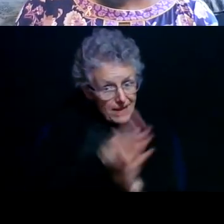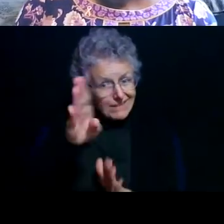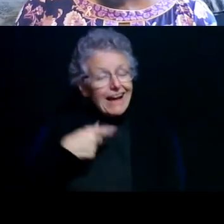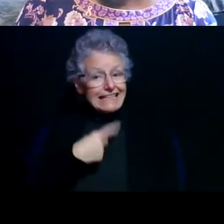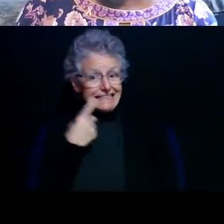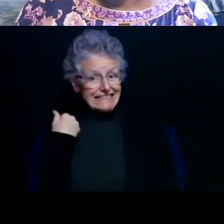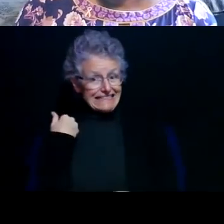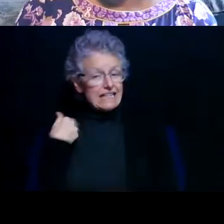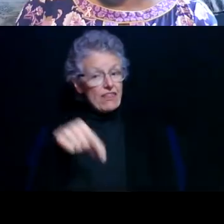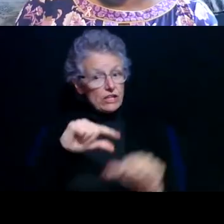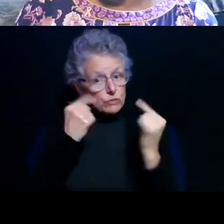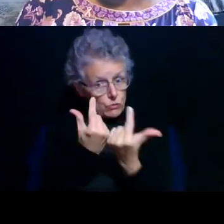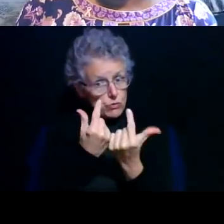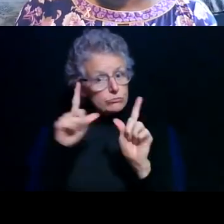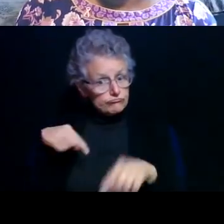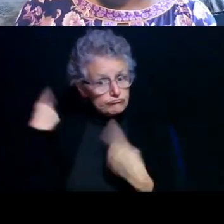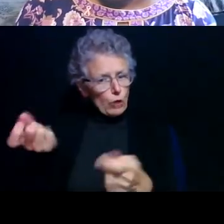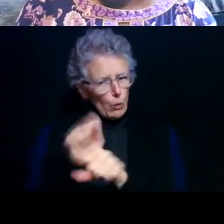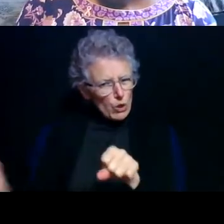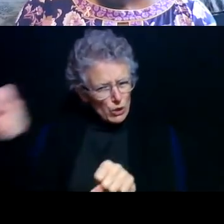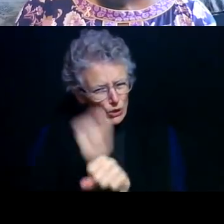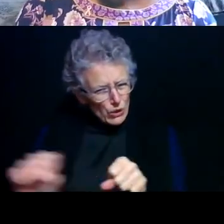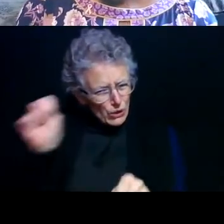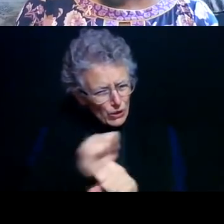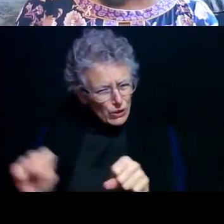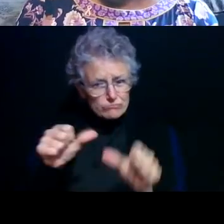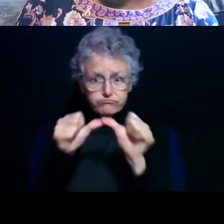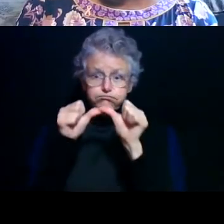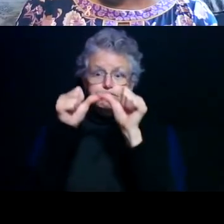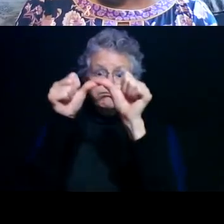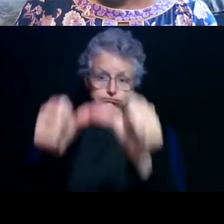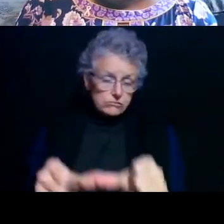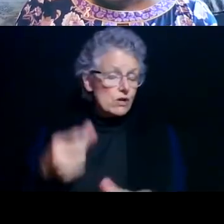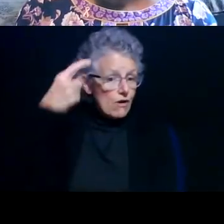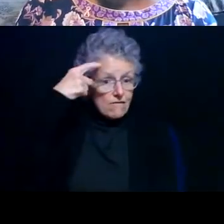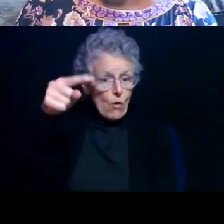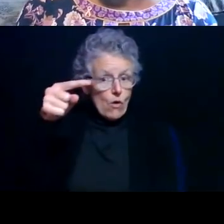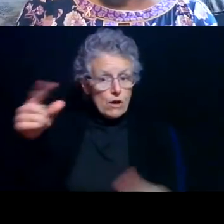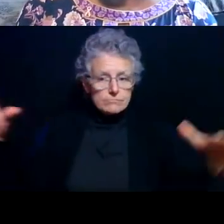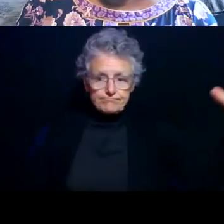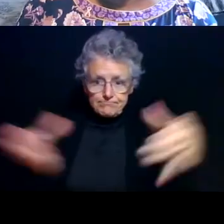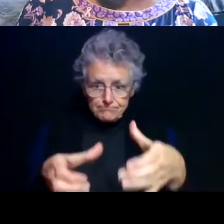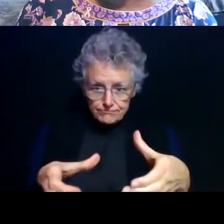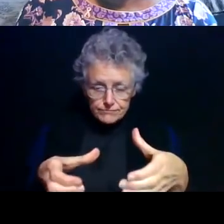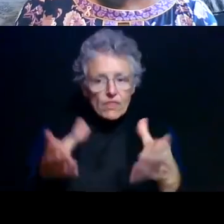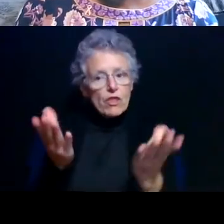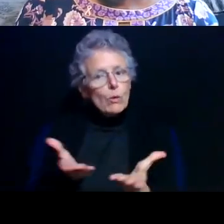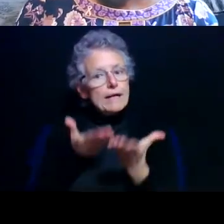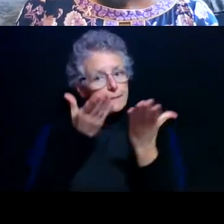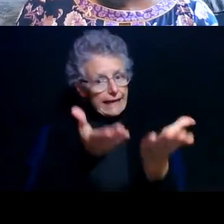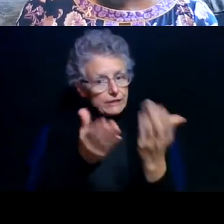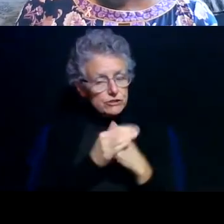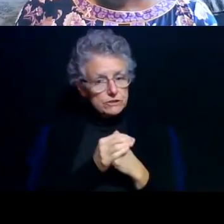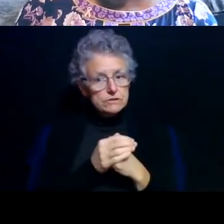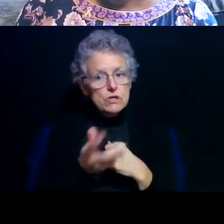said, these groups have been working tirelessly to pull together the recommendations. There are